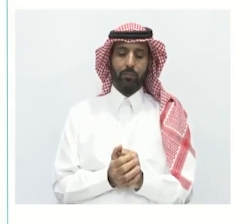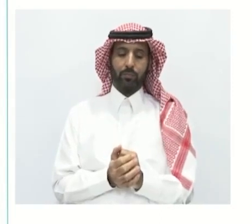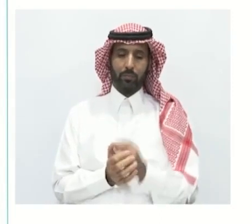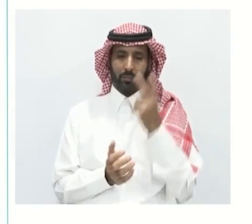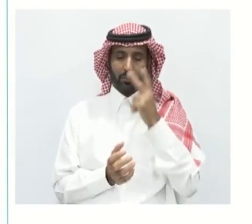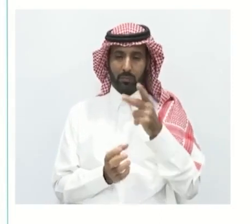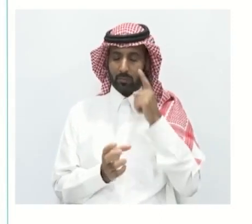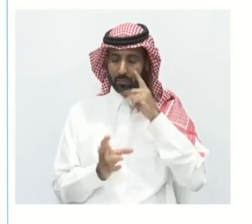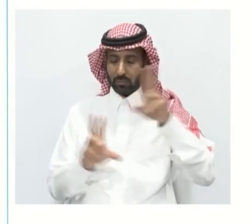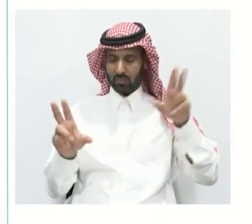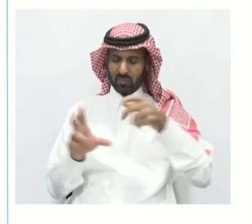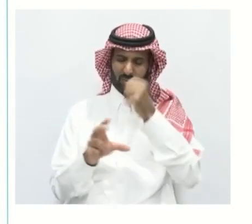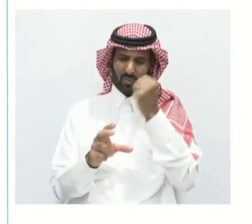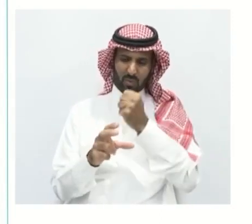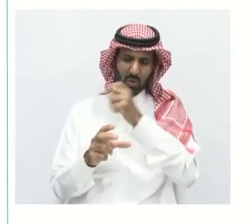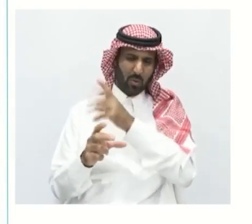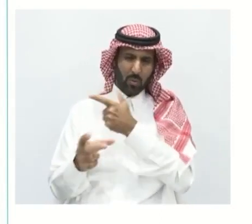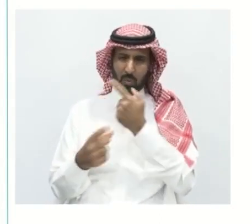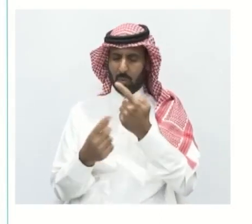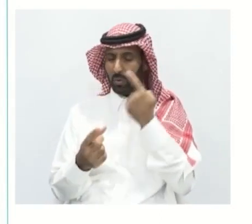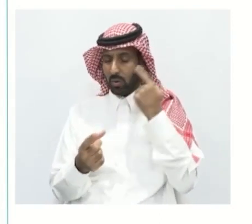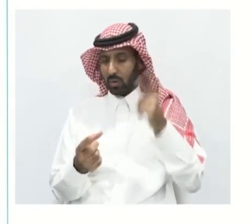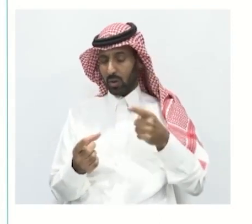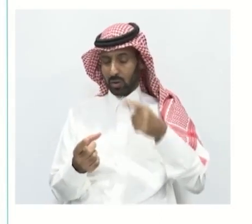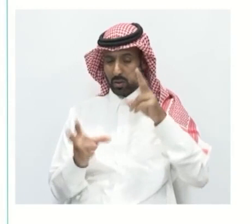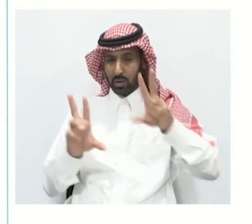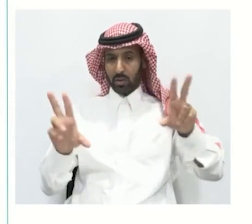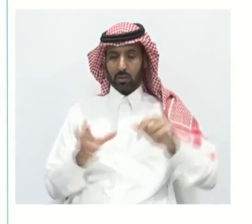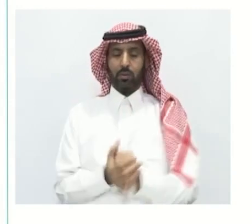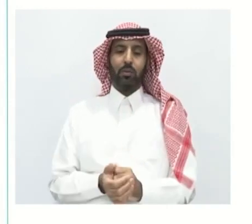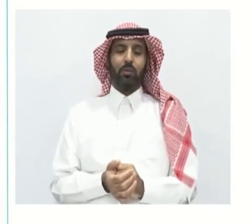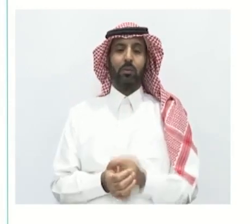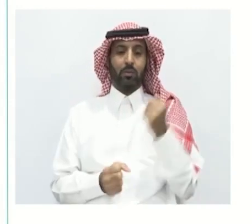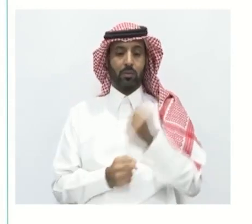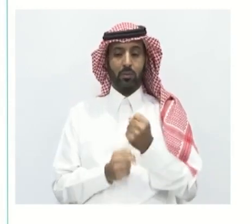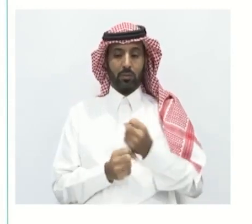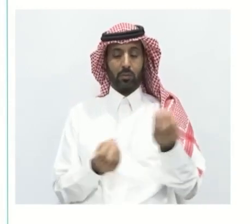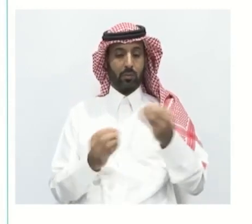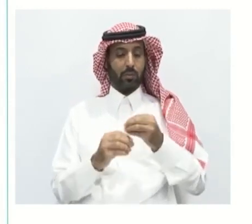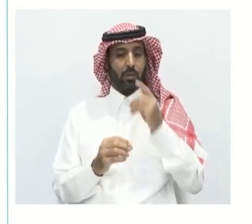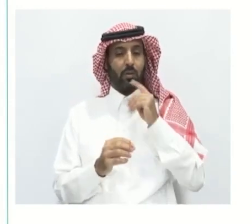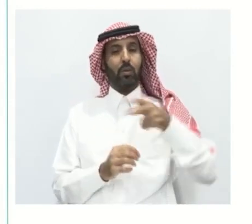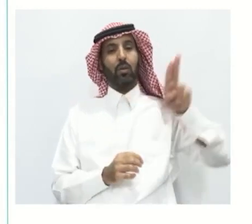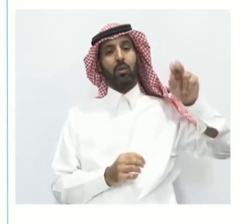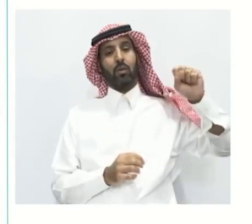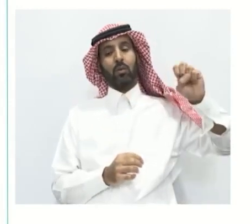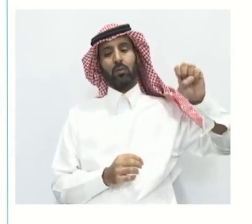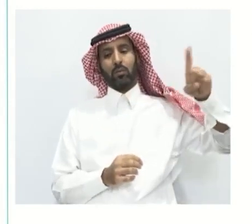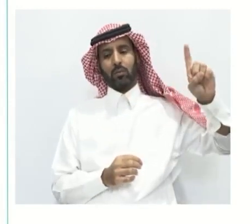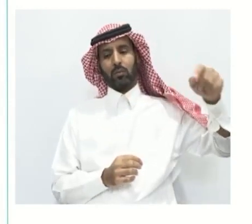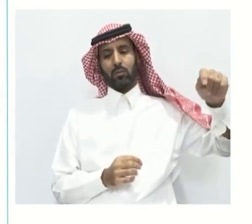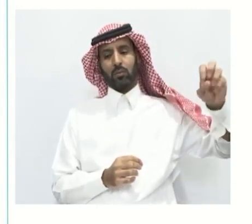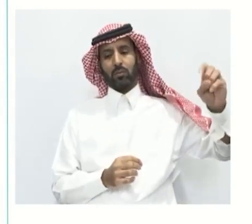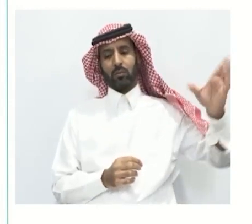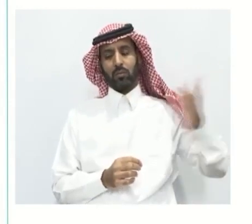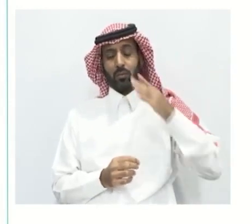He used to watch crime dramas on TV every day. And remember, the verb that comes after used to is the base